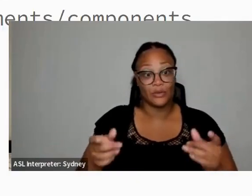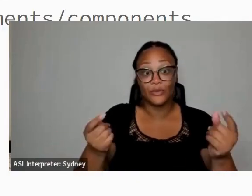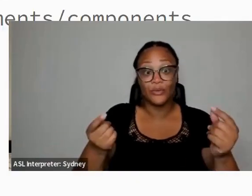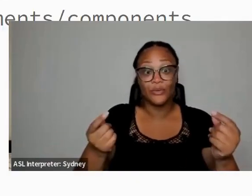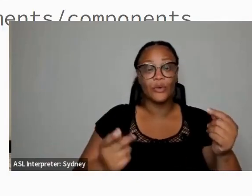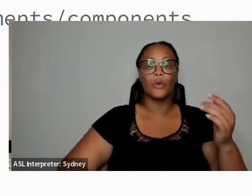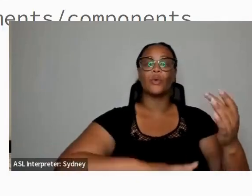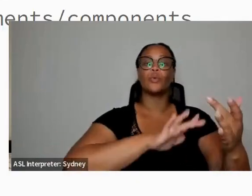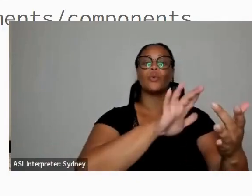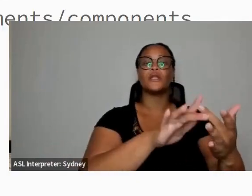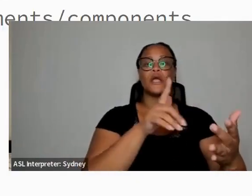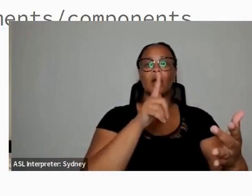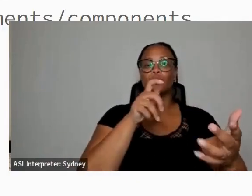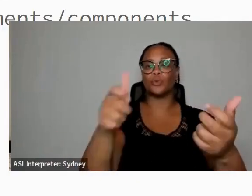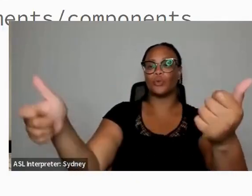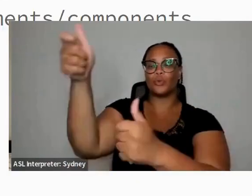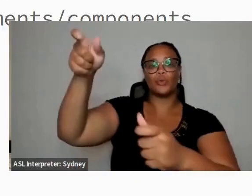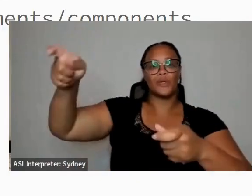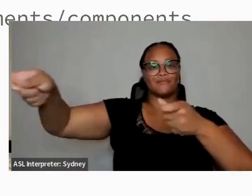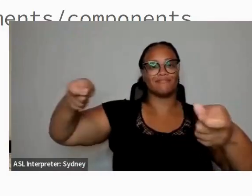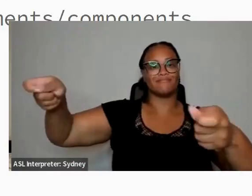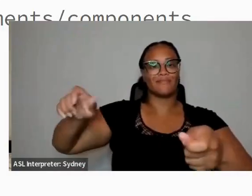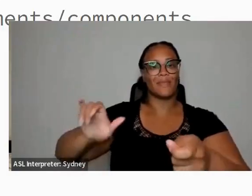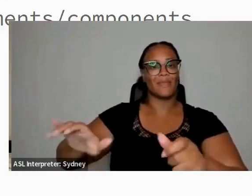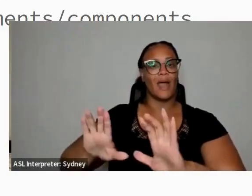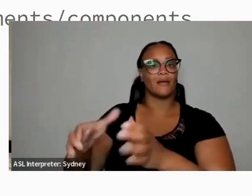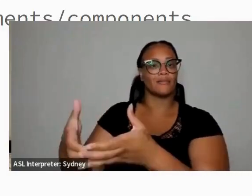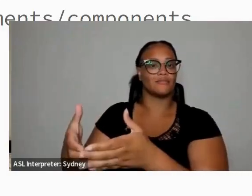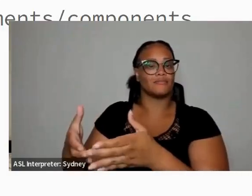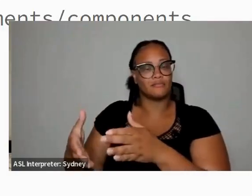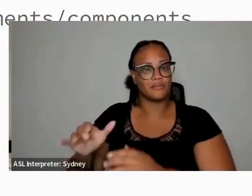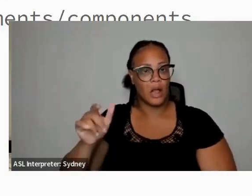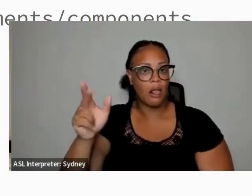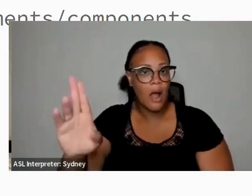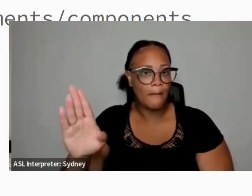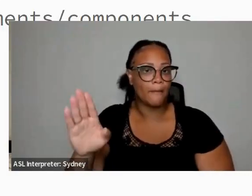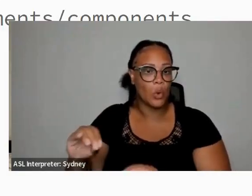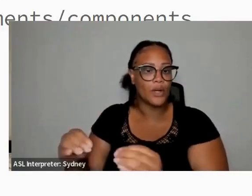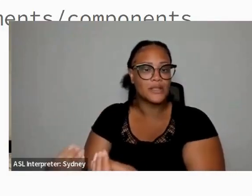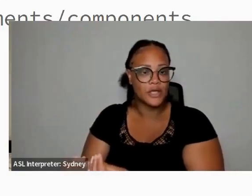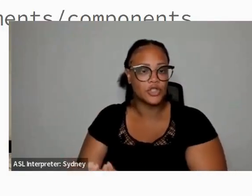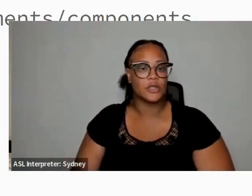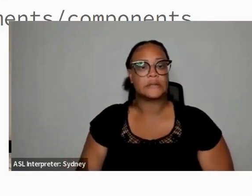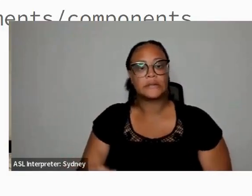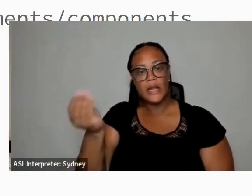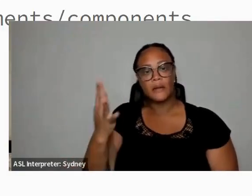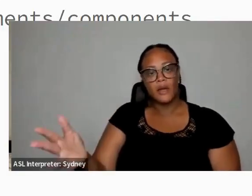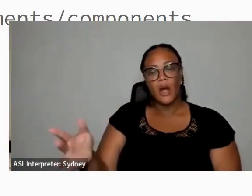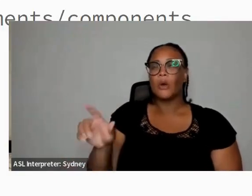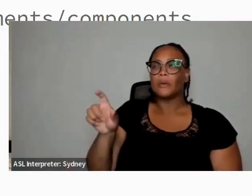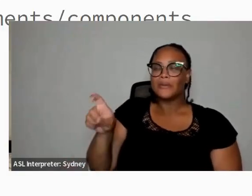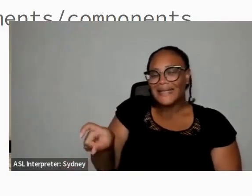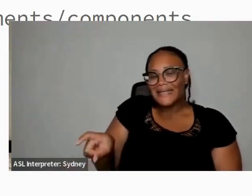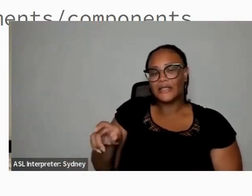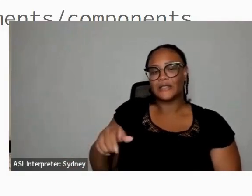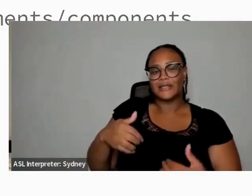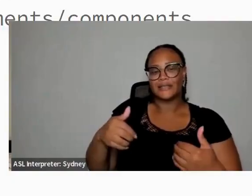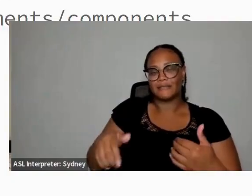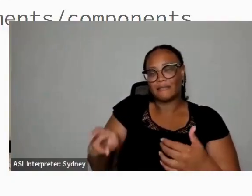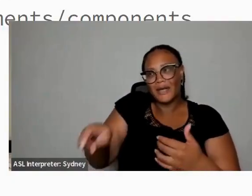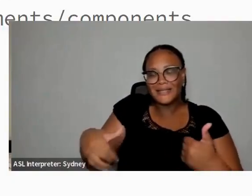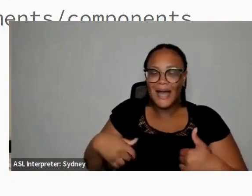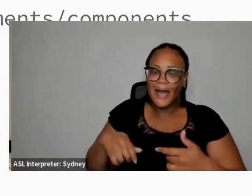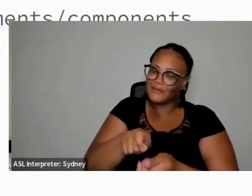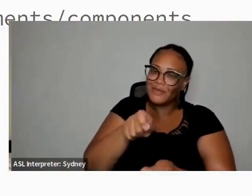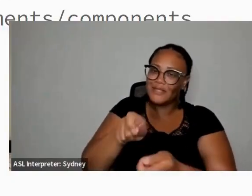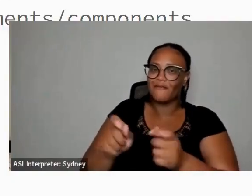activity organizers to make sure if modifications or accommodations are needed for your child, that you can kind of talk with them and